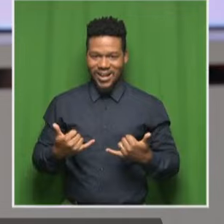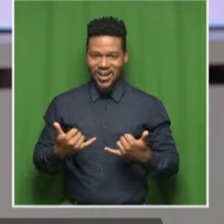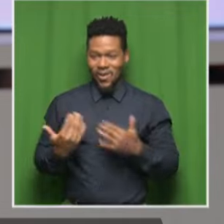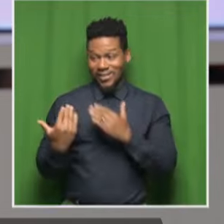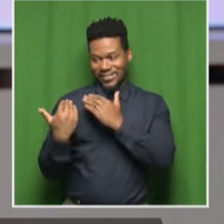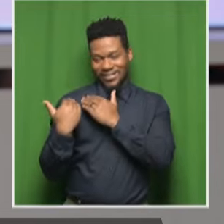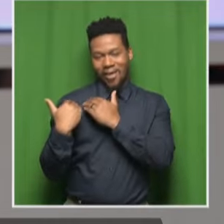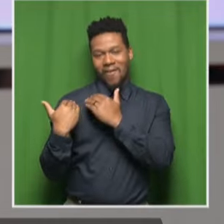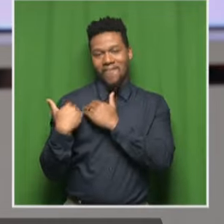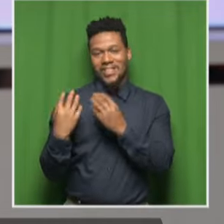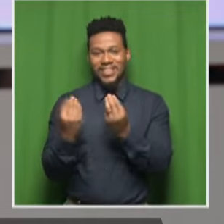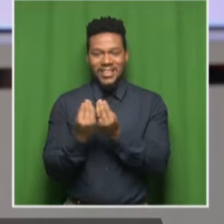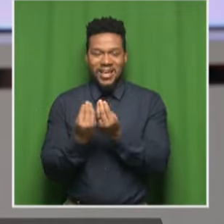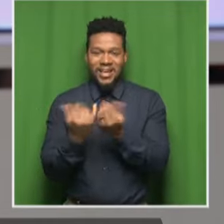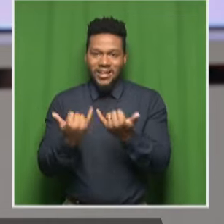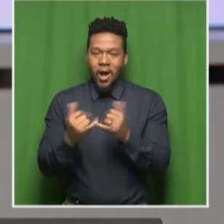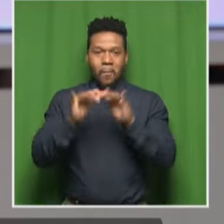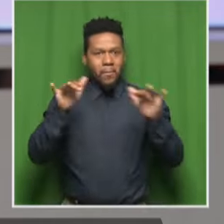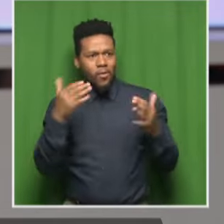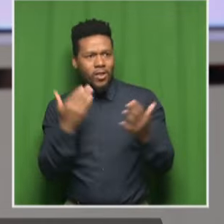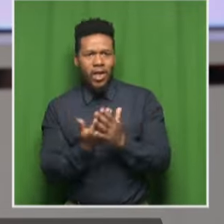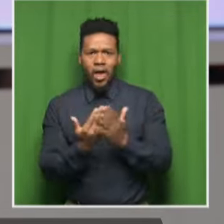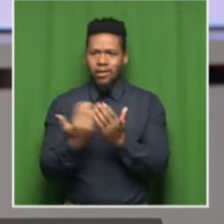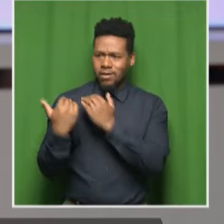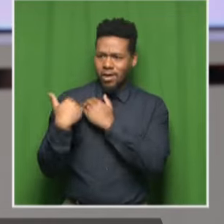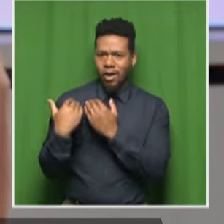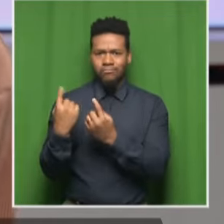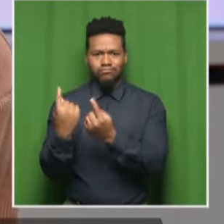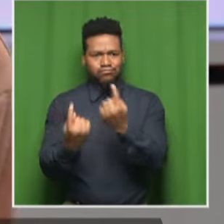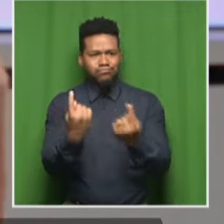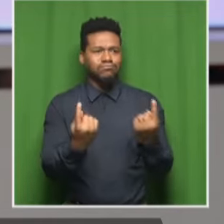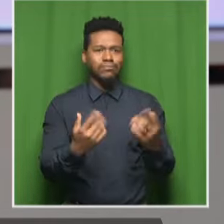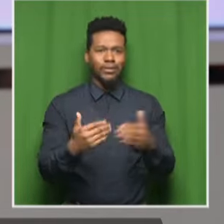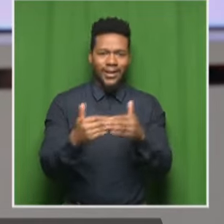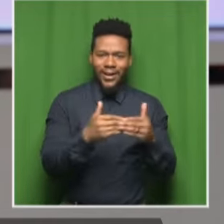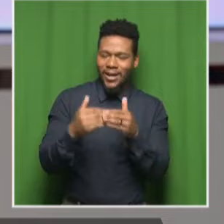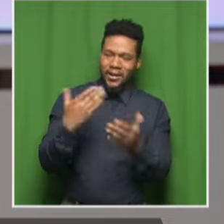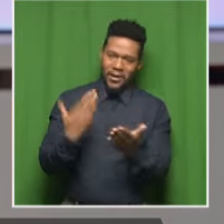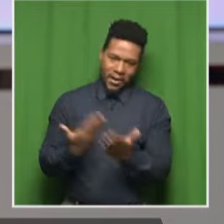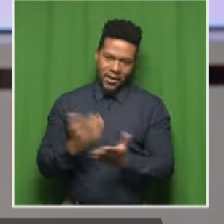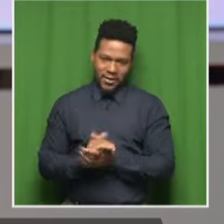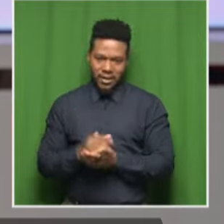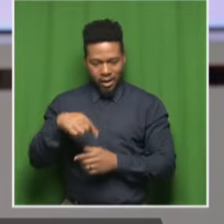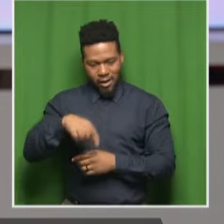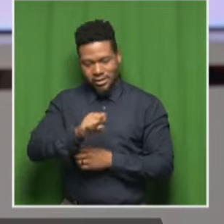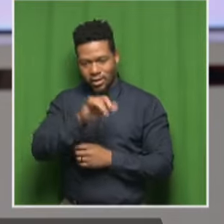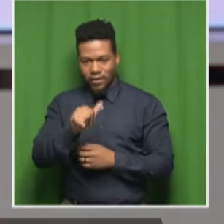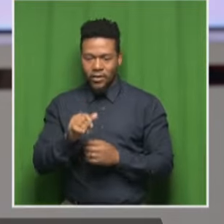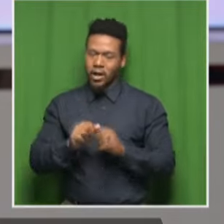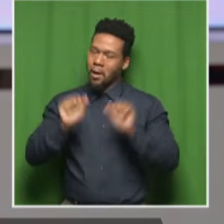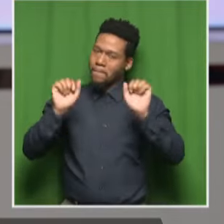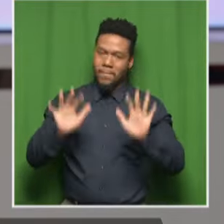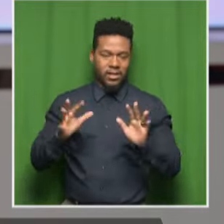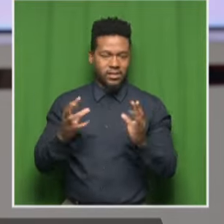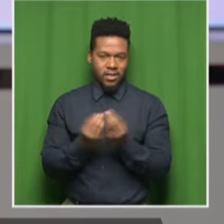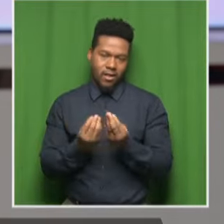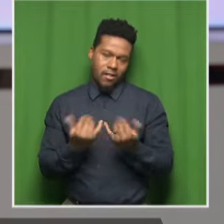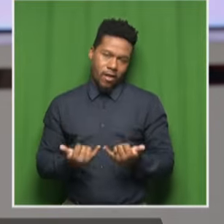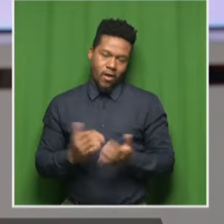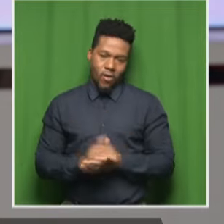thing happening and people taking care of each other in South Africa. So it's an amazing place to be now,